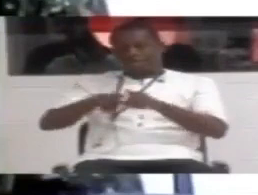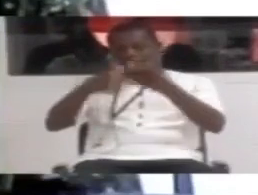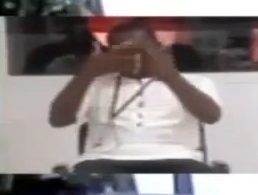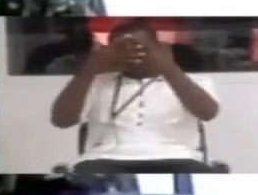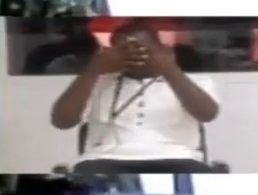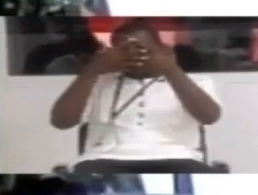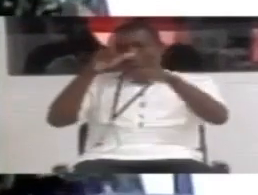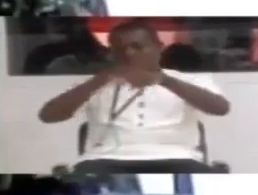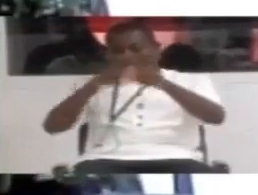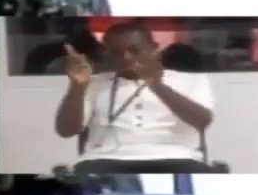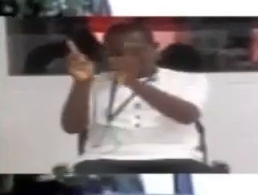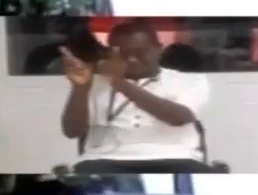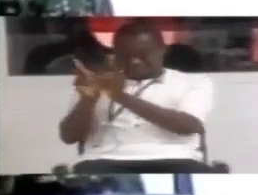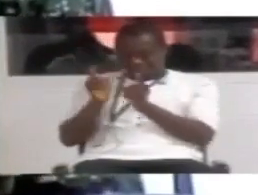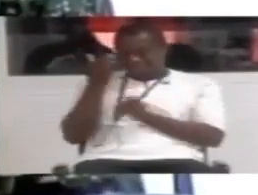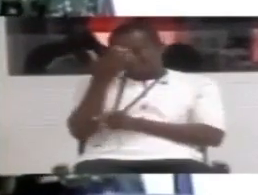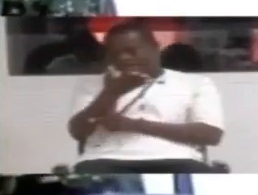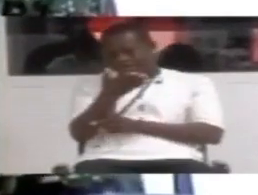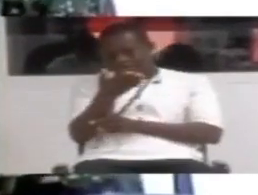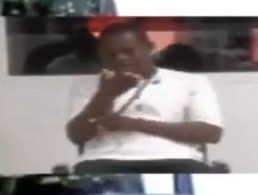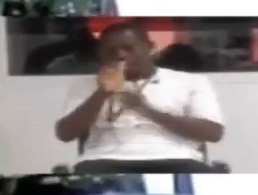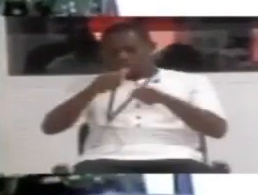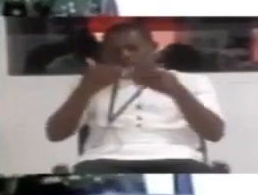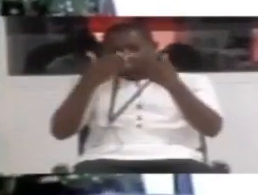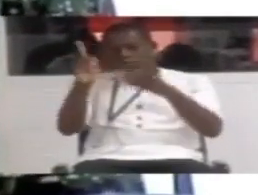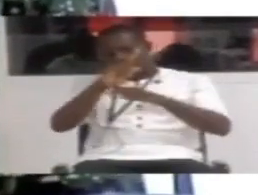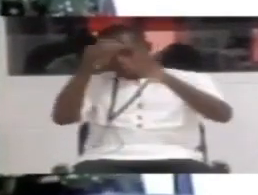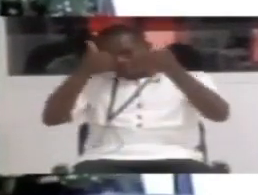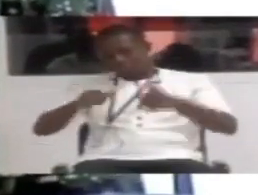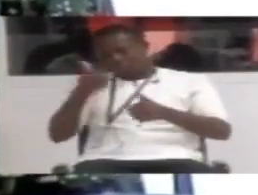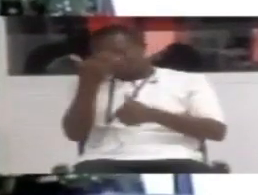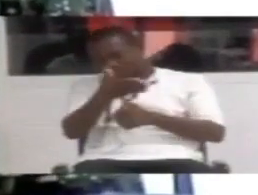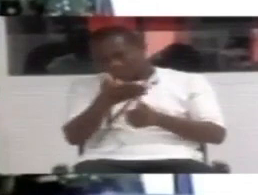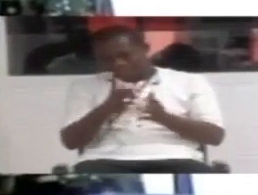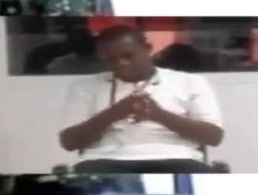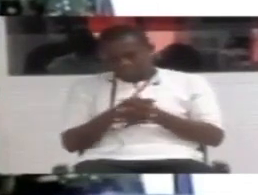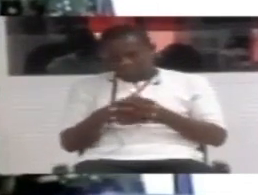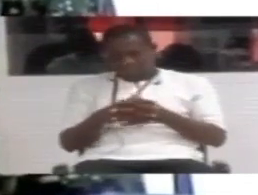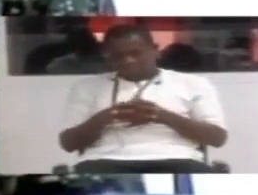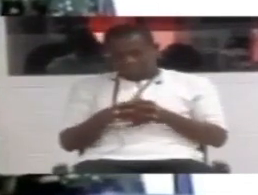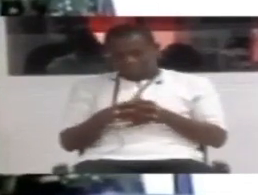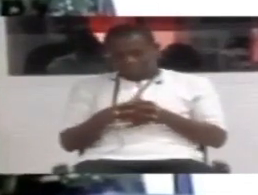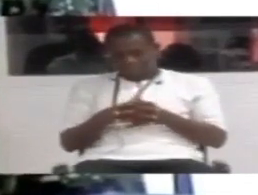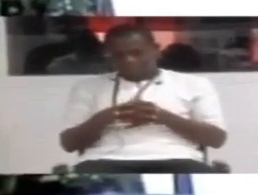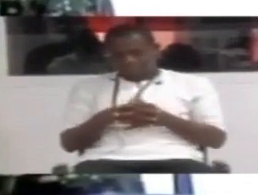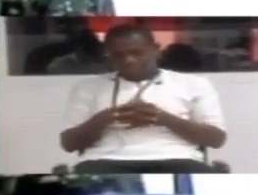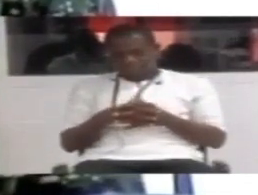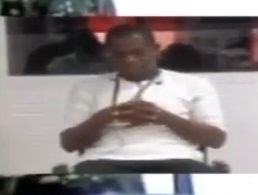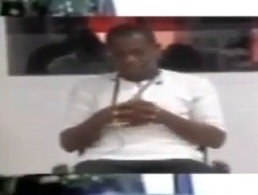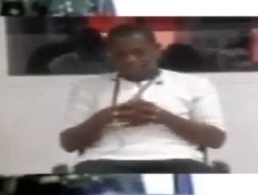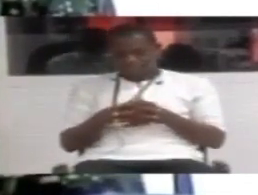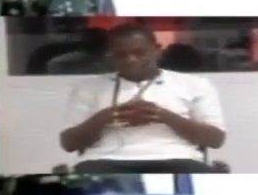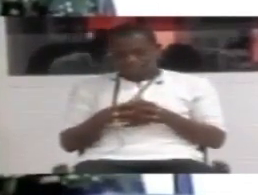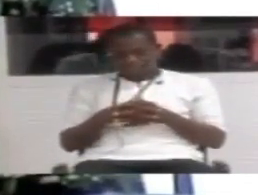there? Legi ñu délu bi ngeen démé ci office ngir mi nekkon ci kasso bi David Colley. Legi ba ngeen démé